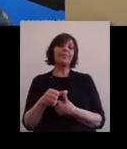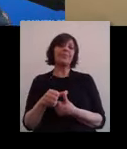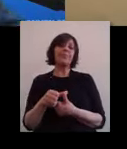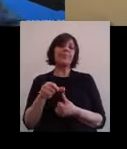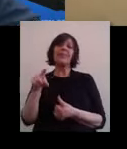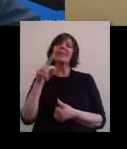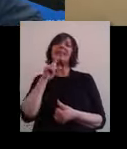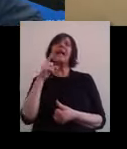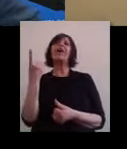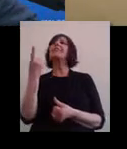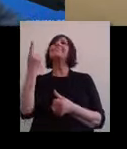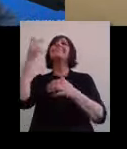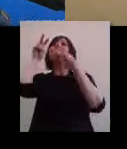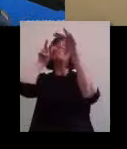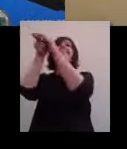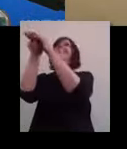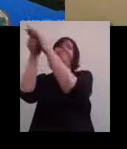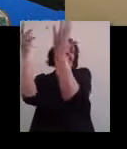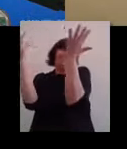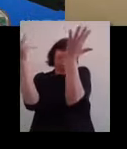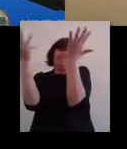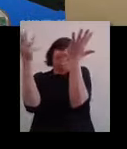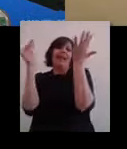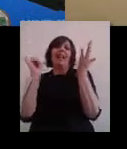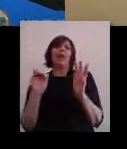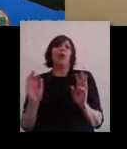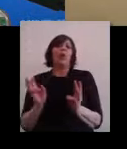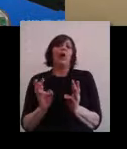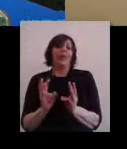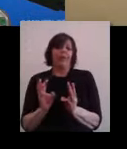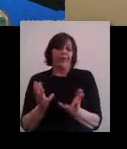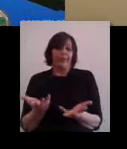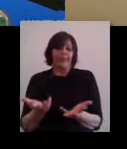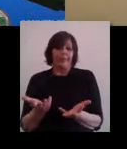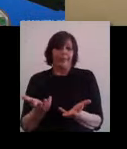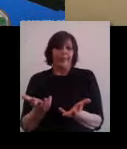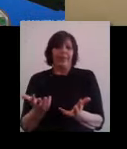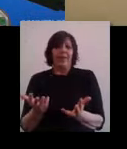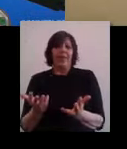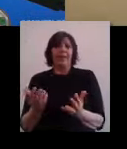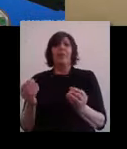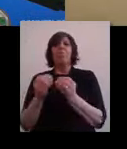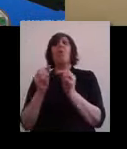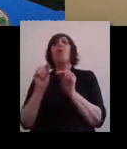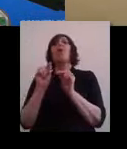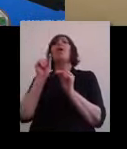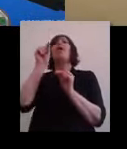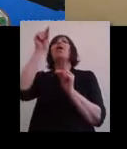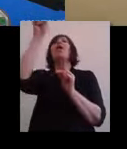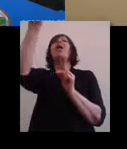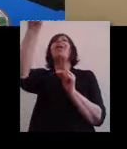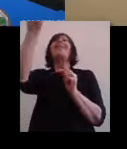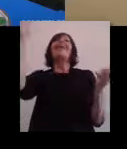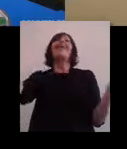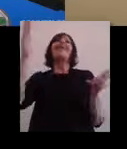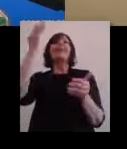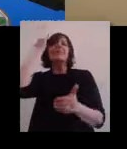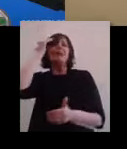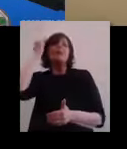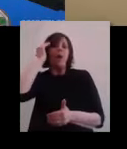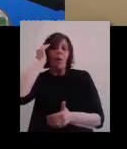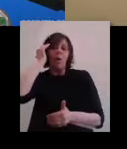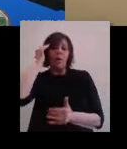a weather forecast. So the farther that you push out the forecast, the less accurate it'll be. But the trends that